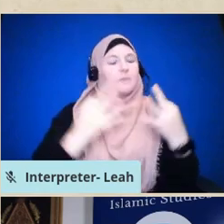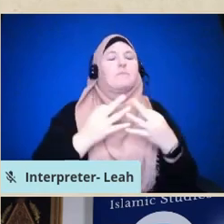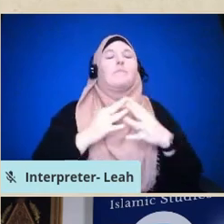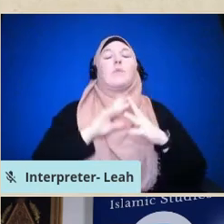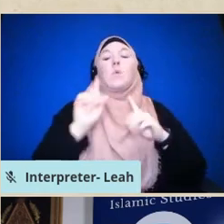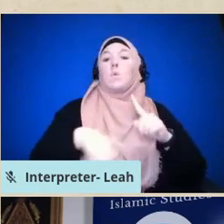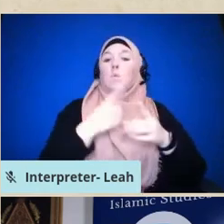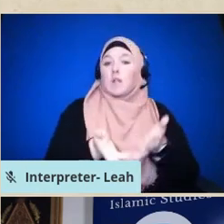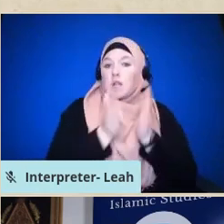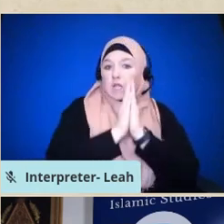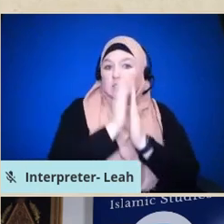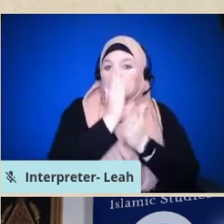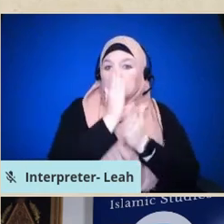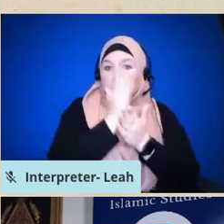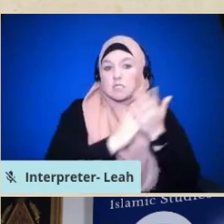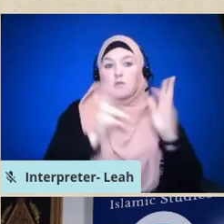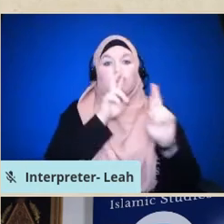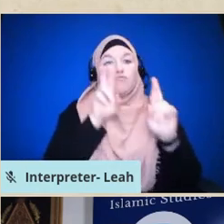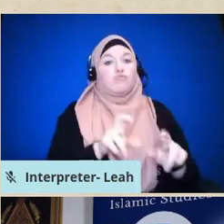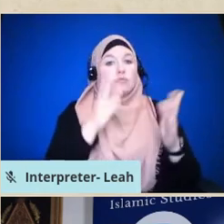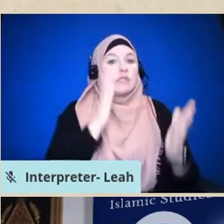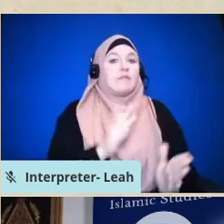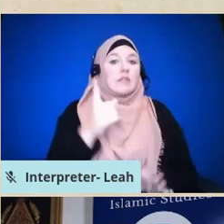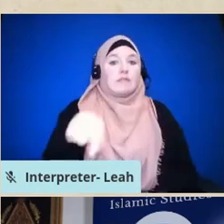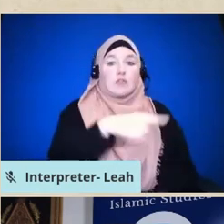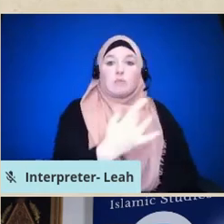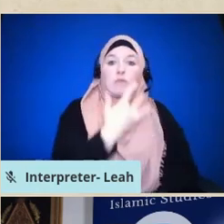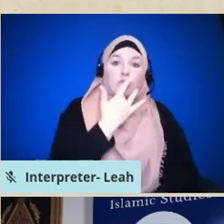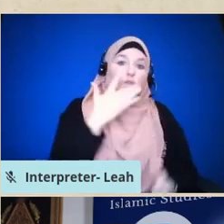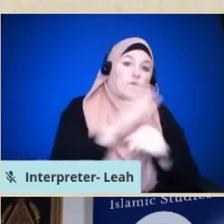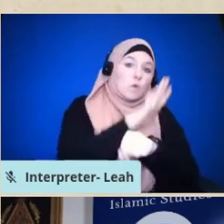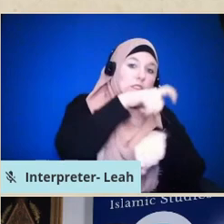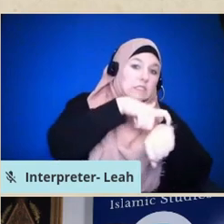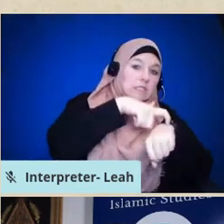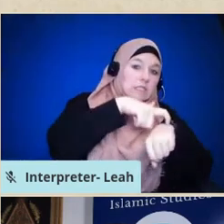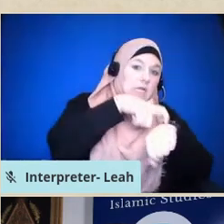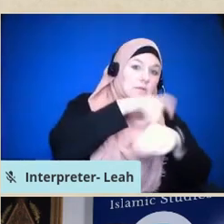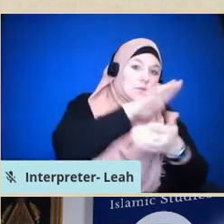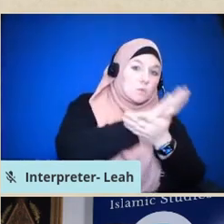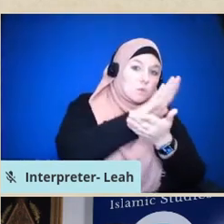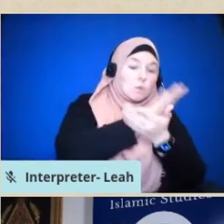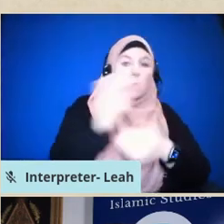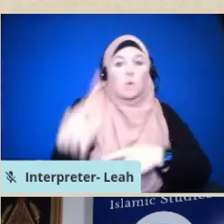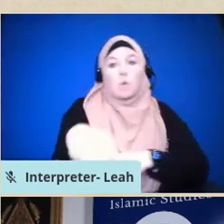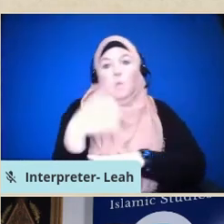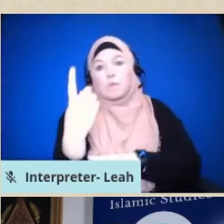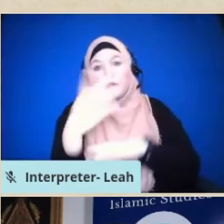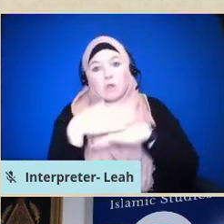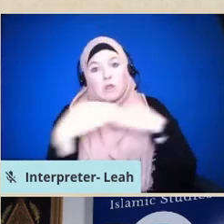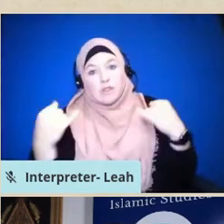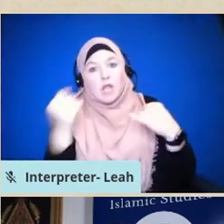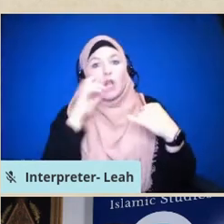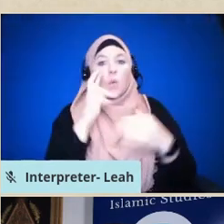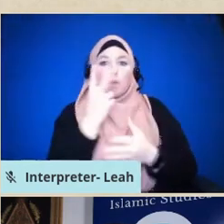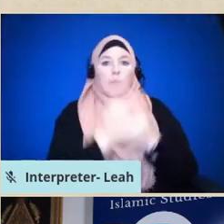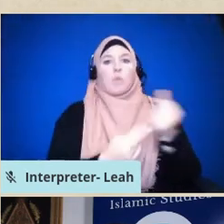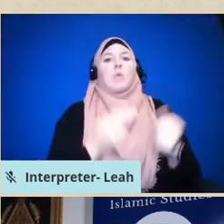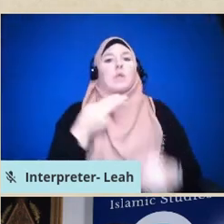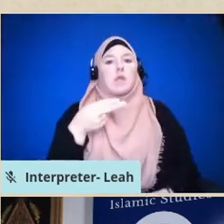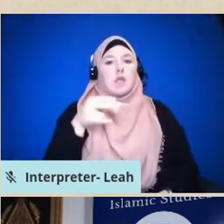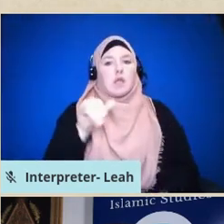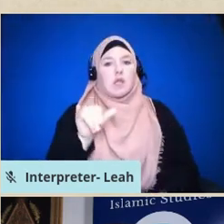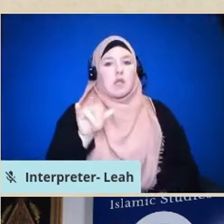asked some respondents that if they prefer a full-time school, online only learning, or a combination of the two